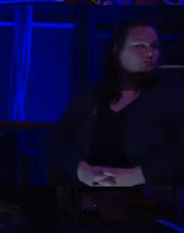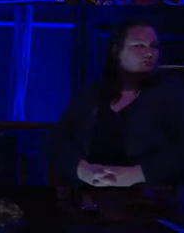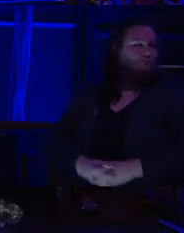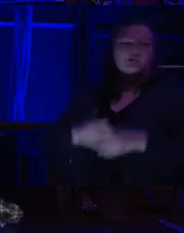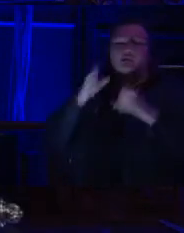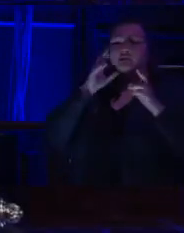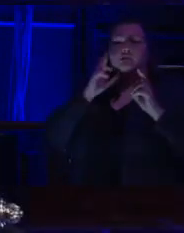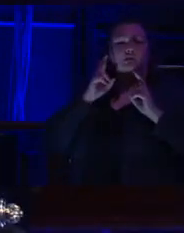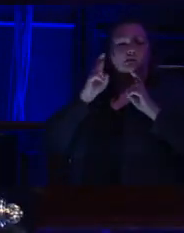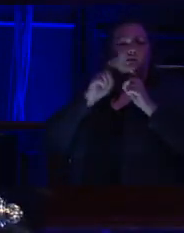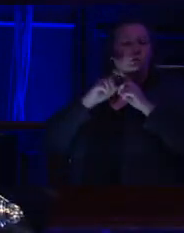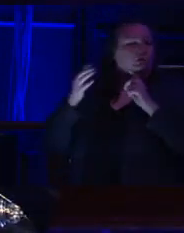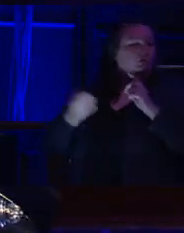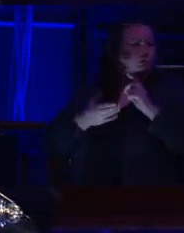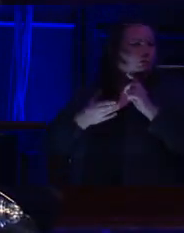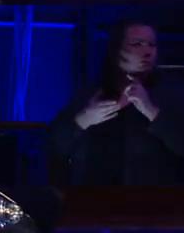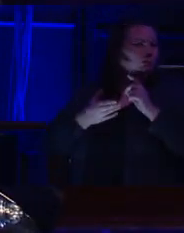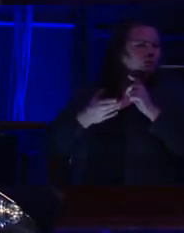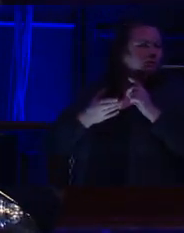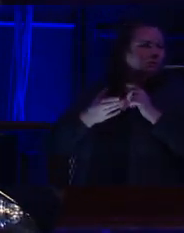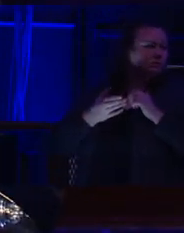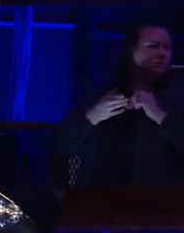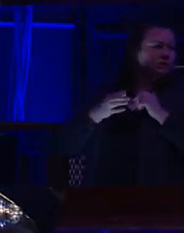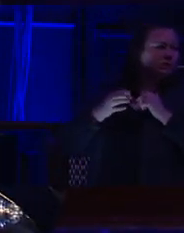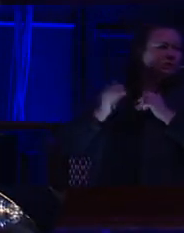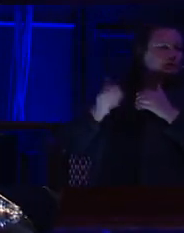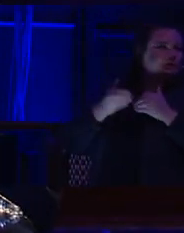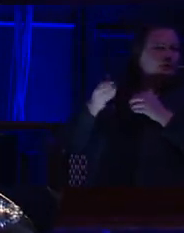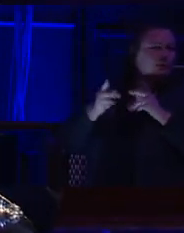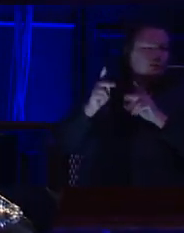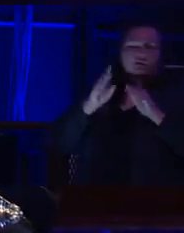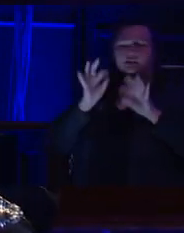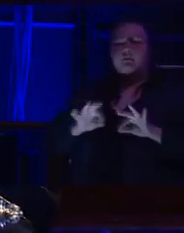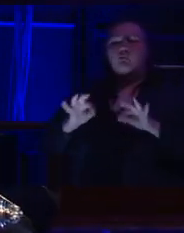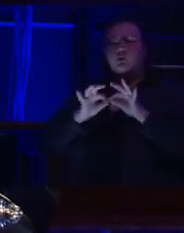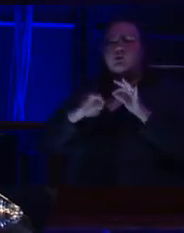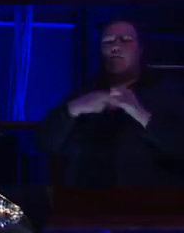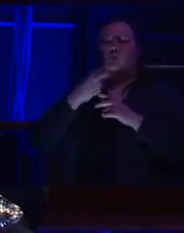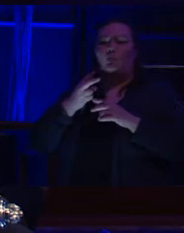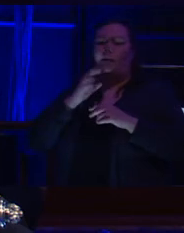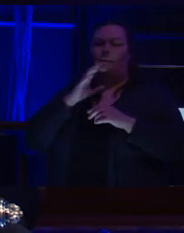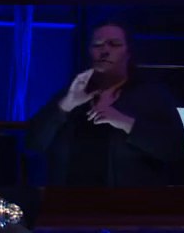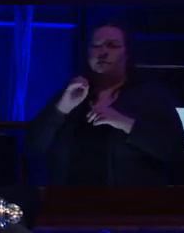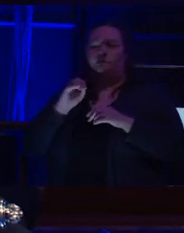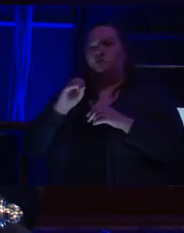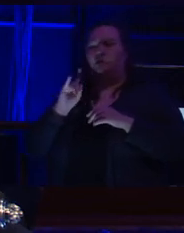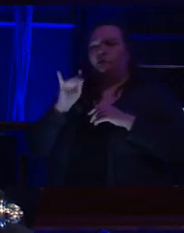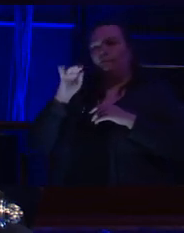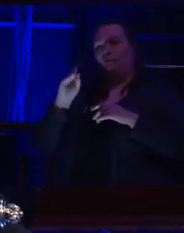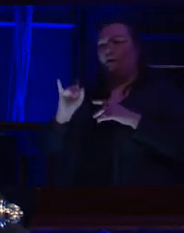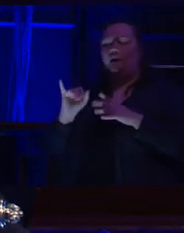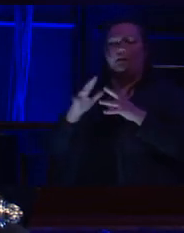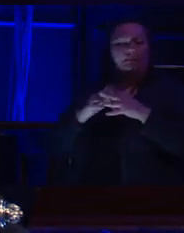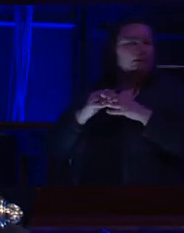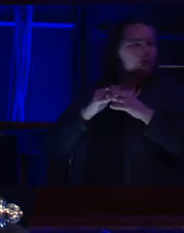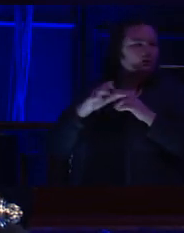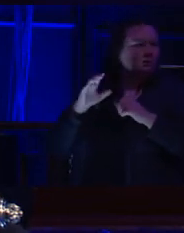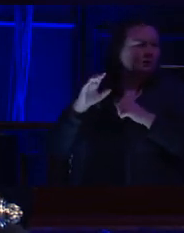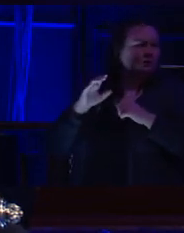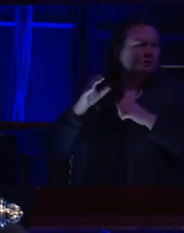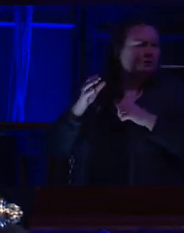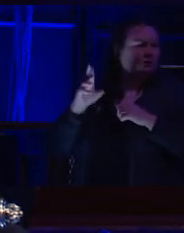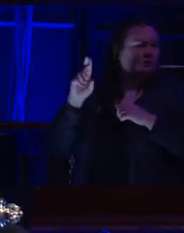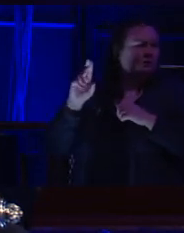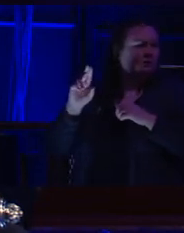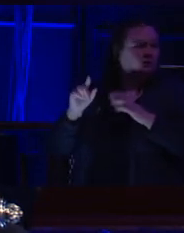It is an honor to introduce poet Carlina Duan, an important voice in contemporary American poetry. Carlina received her